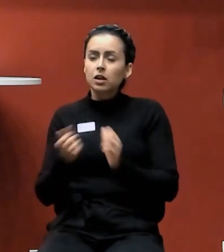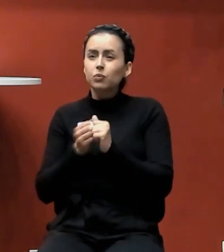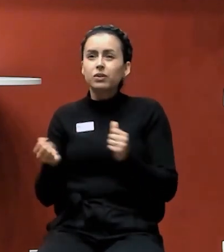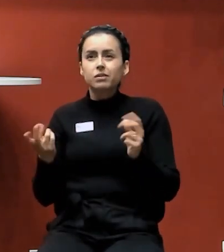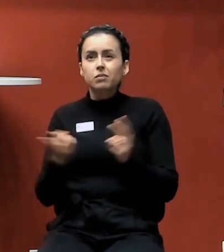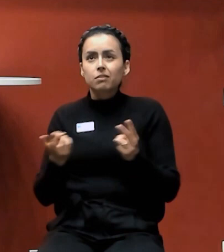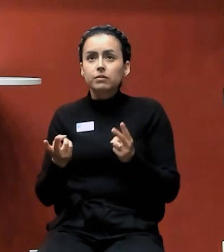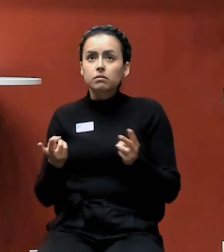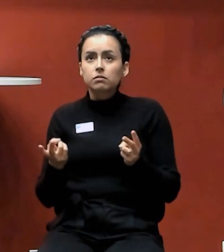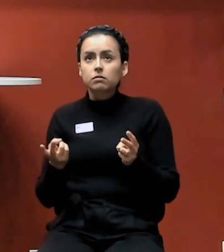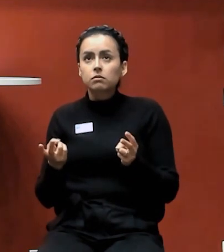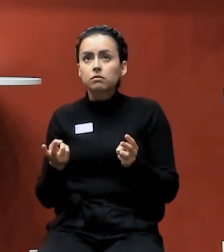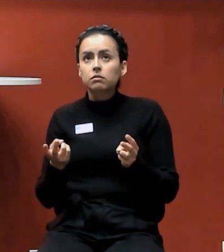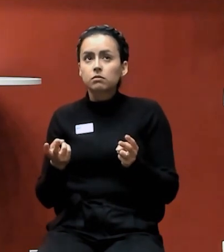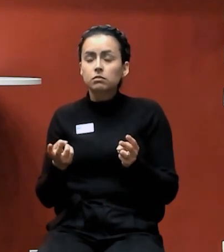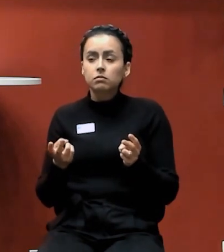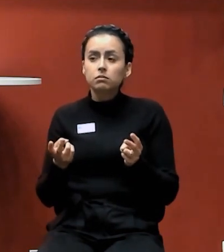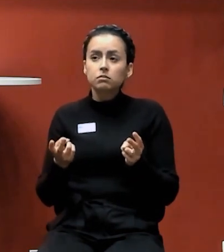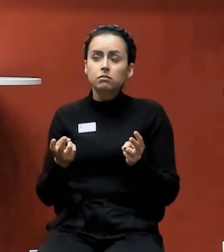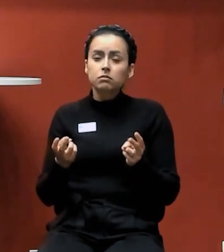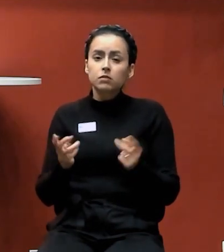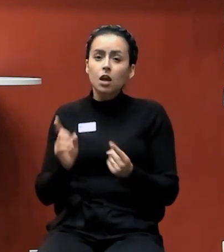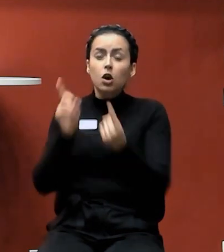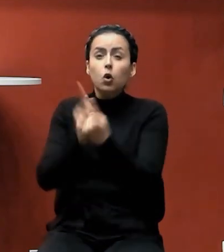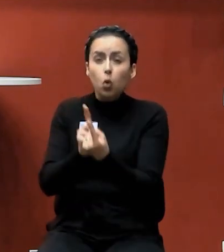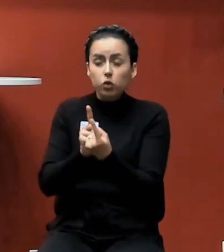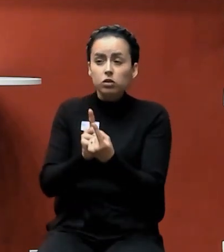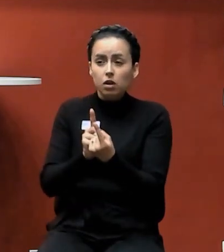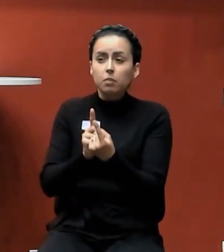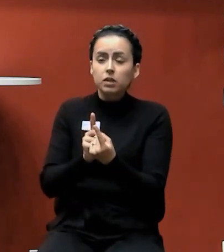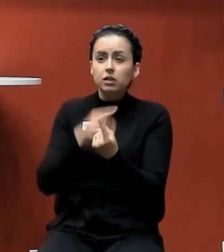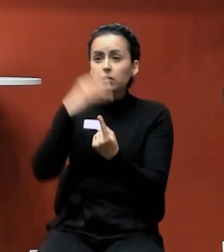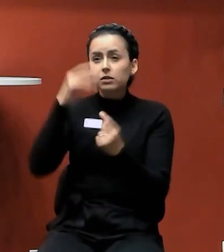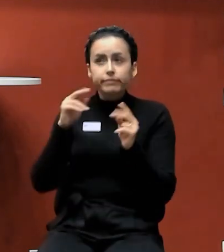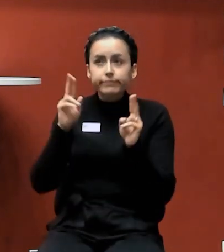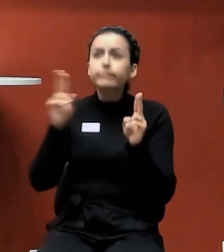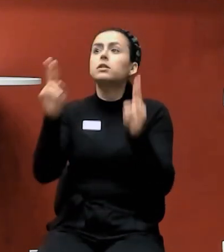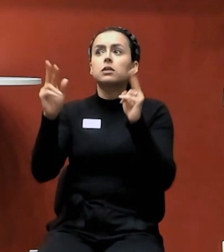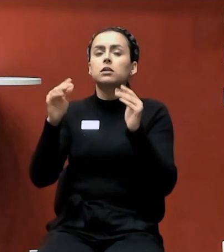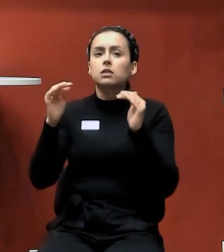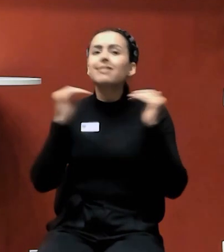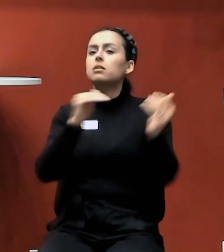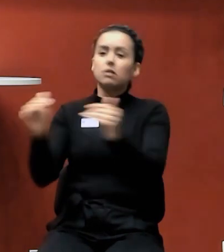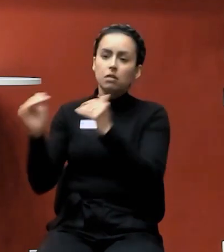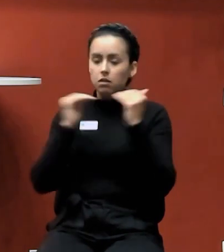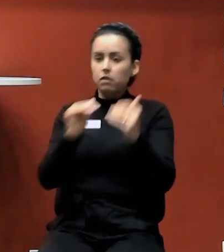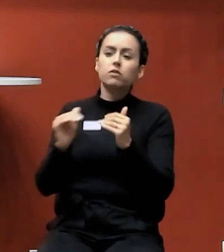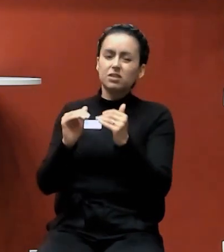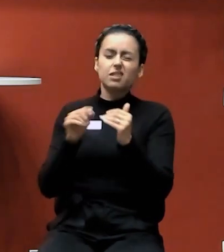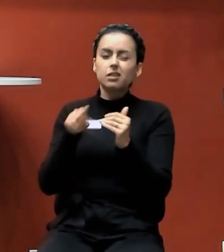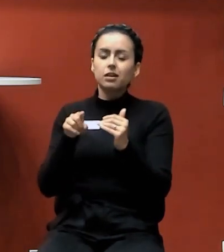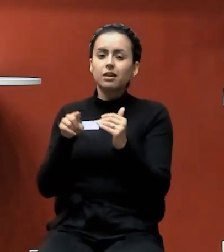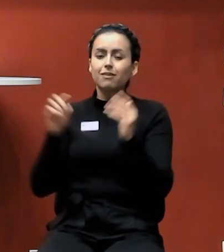gritty encounter of people as equals in the space is a lot less